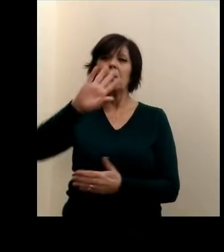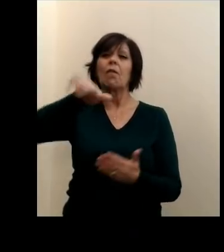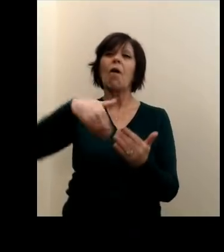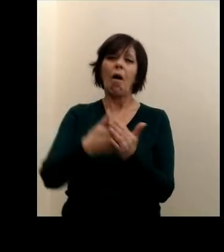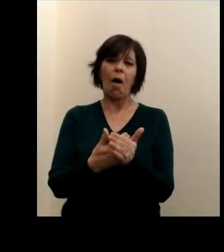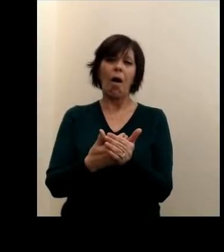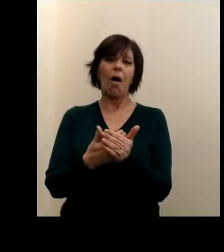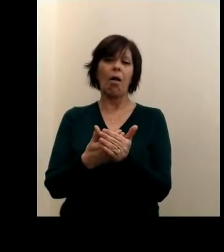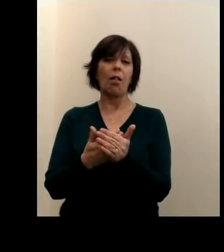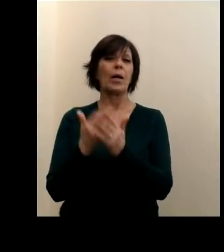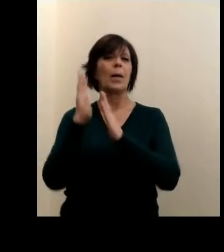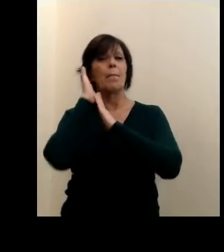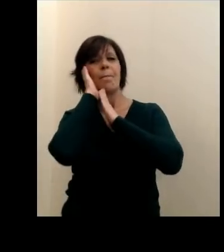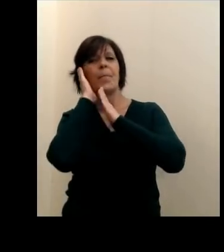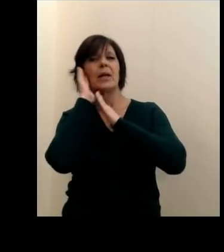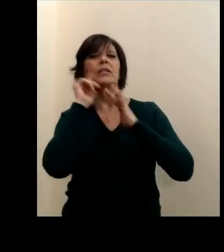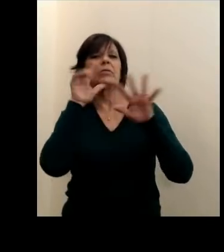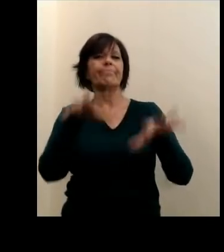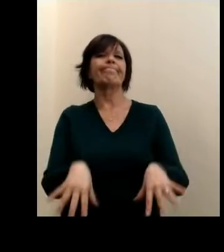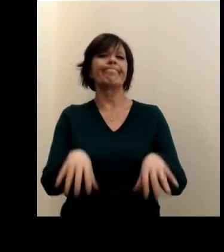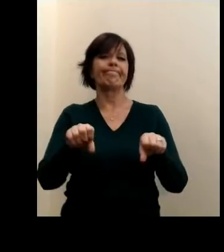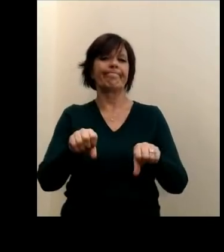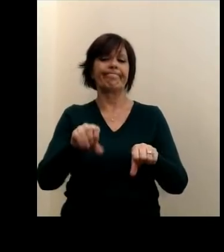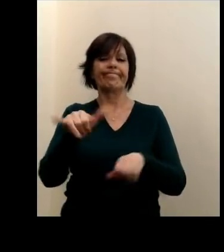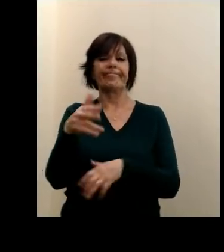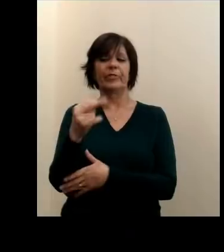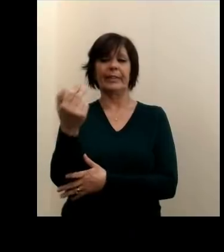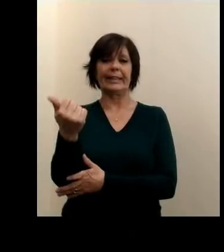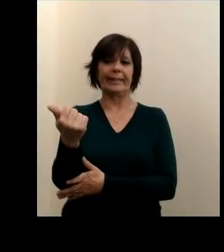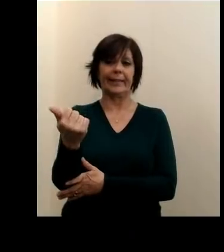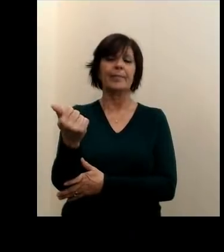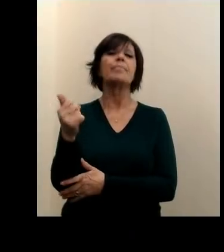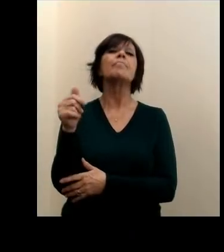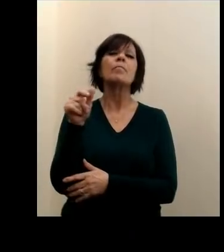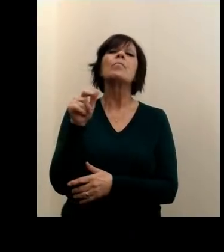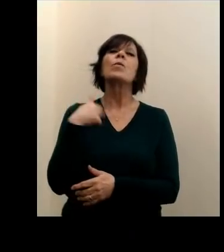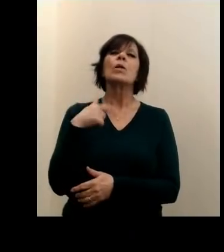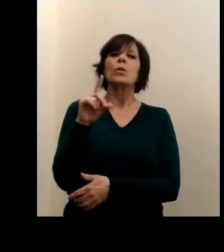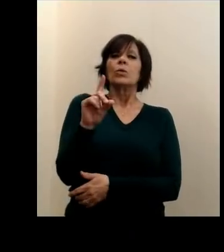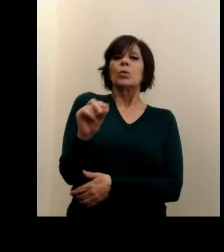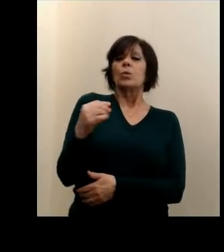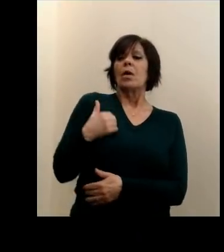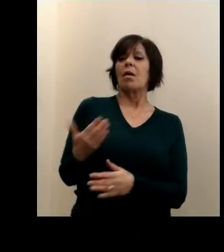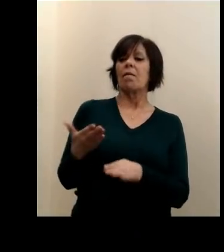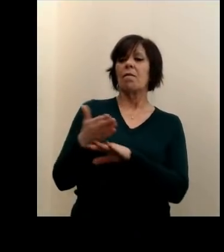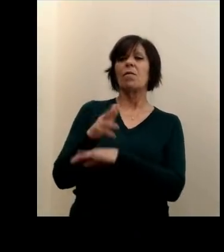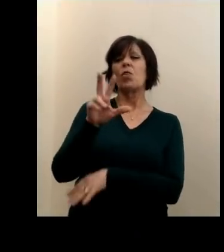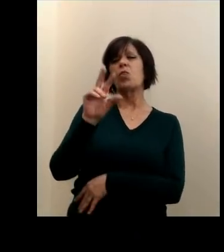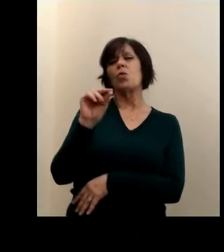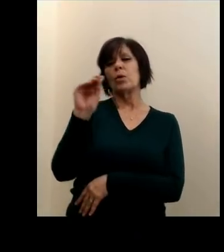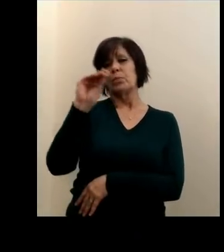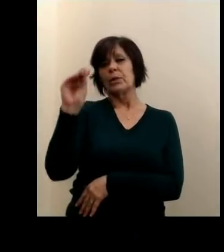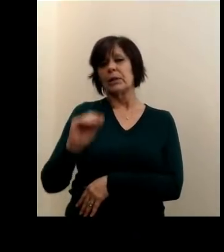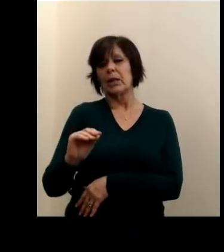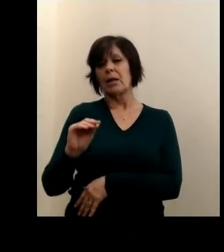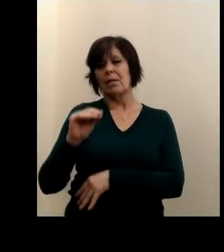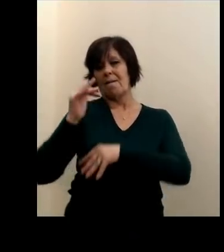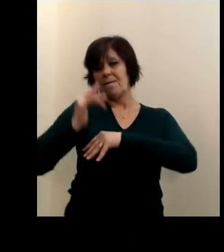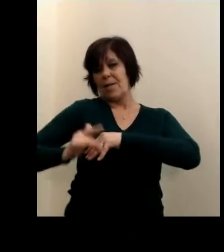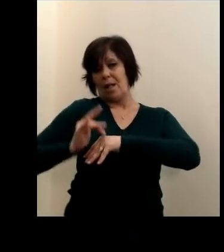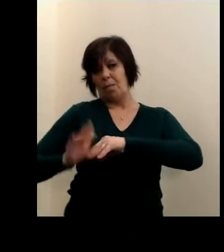hospital beds were occupied on January 10th. So we do have more than 30% of beds available.